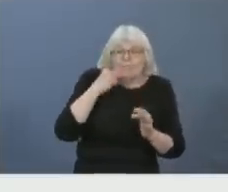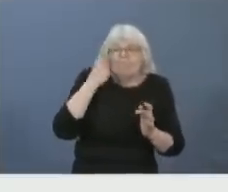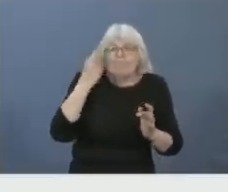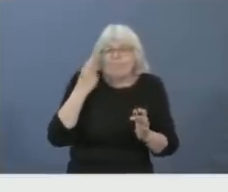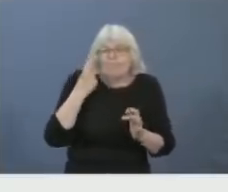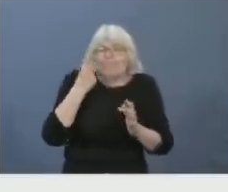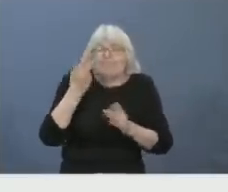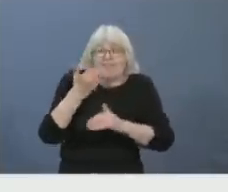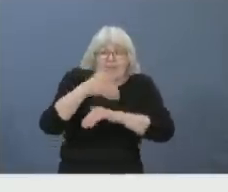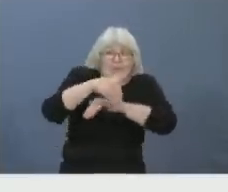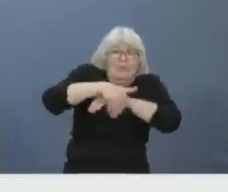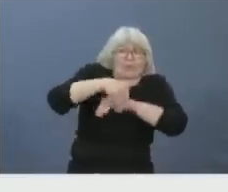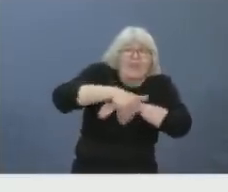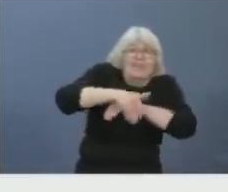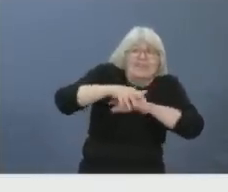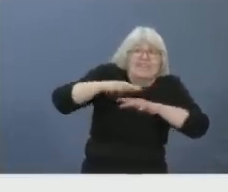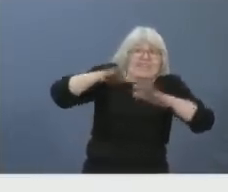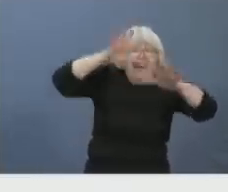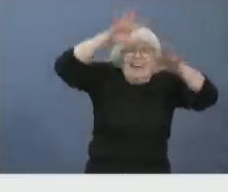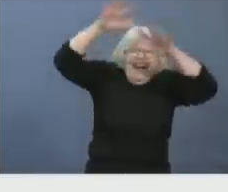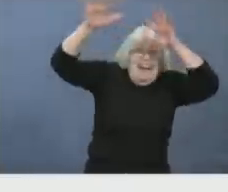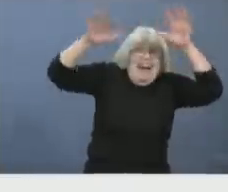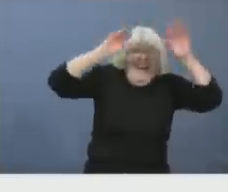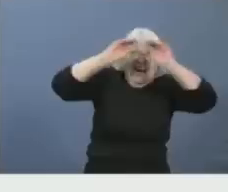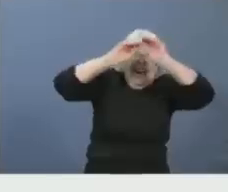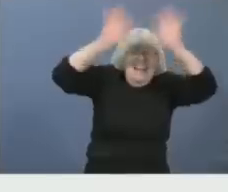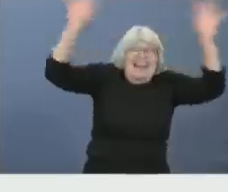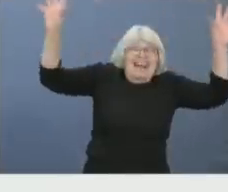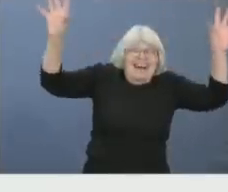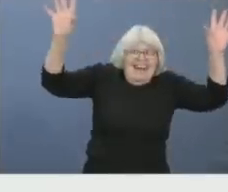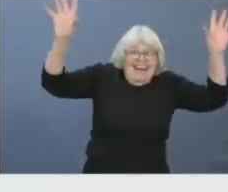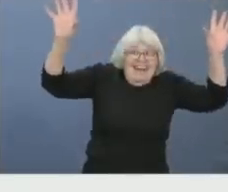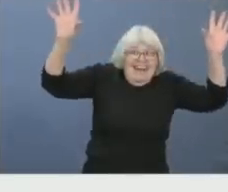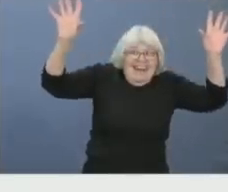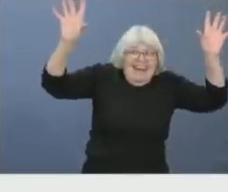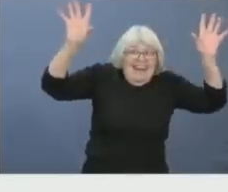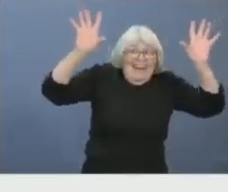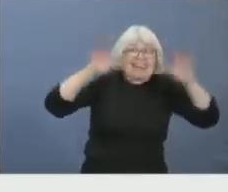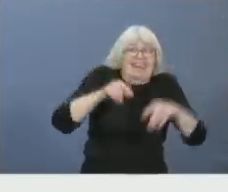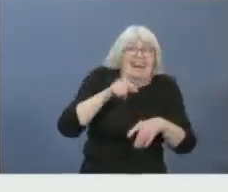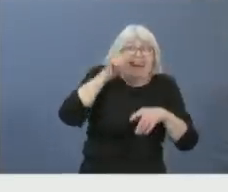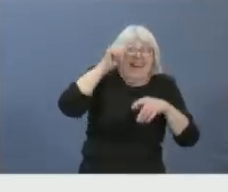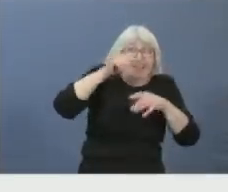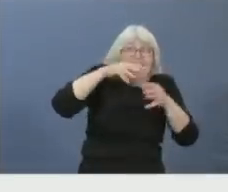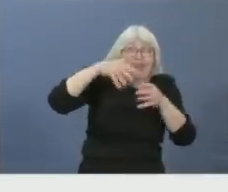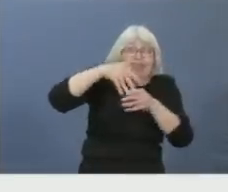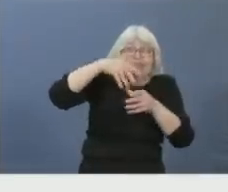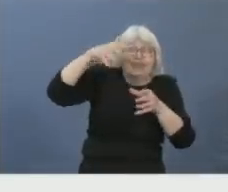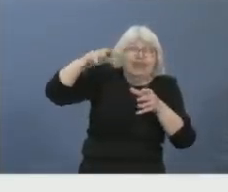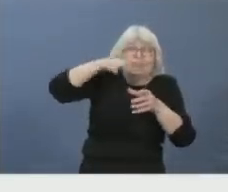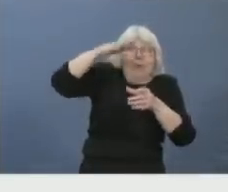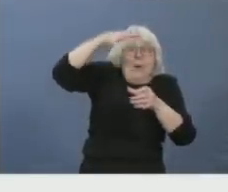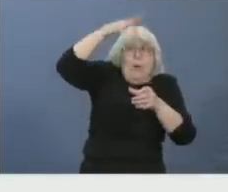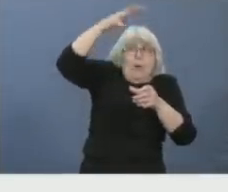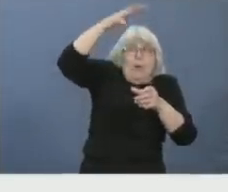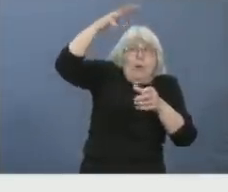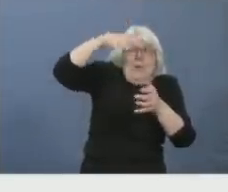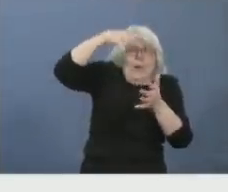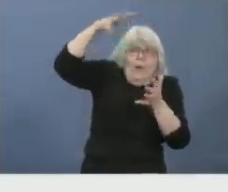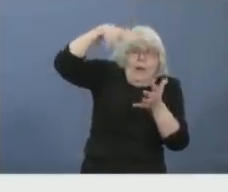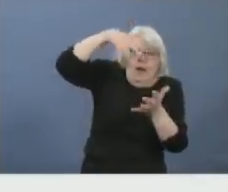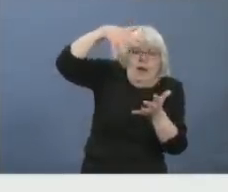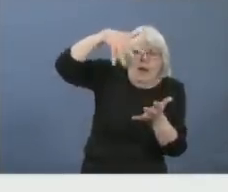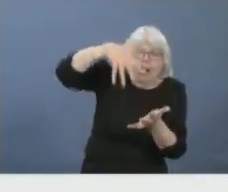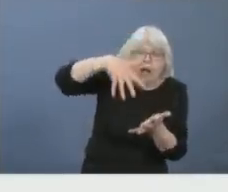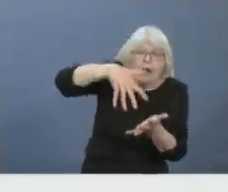night. That tends to be a very good condition for the smoke to remain close to the ground. So that's an issue